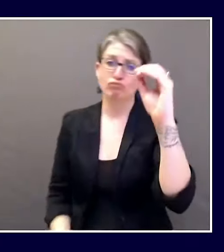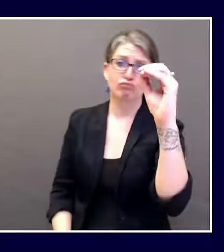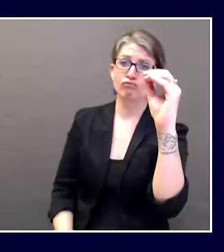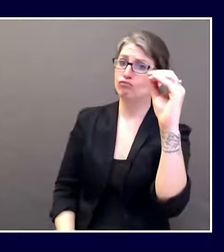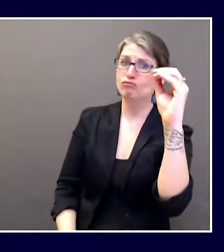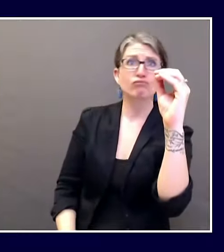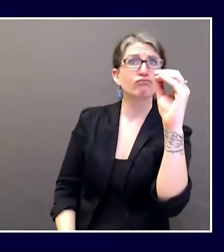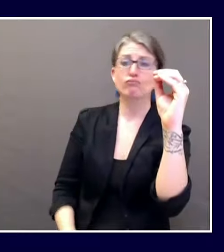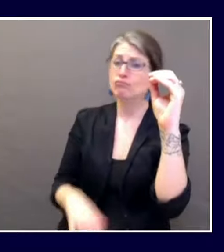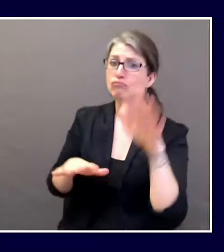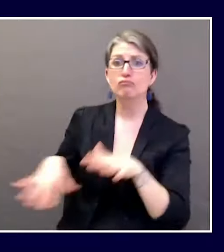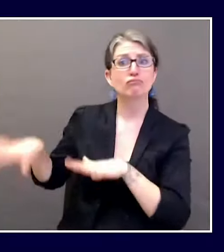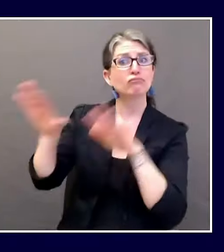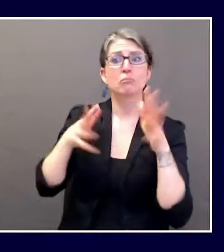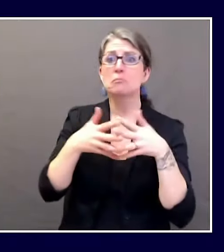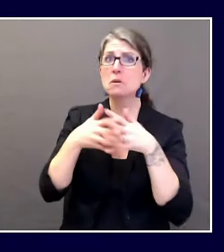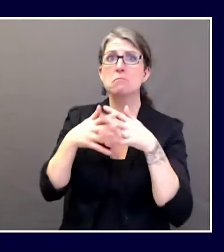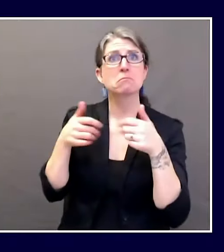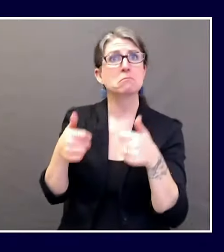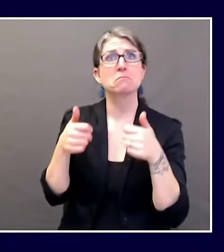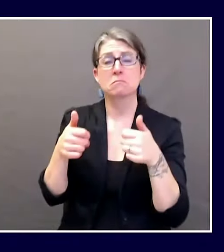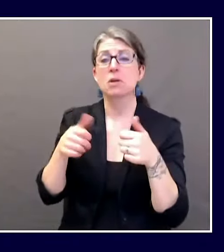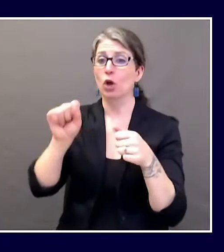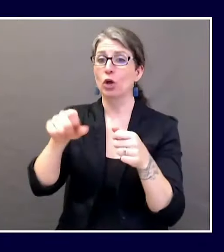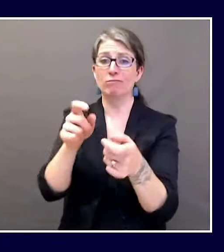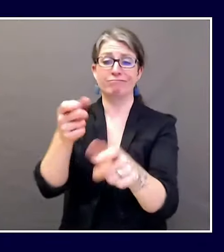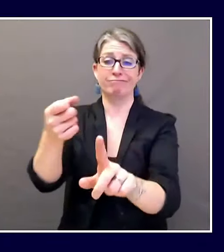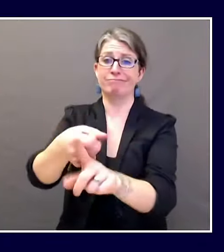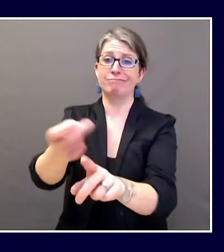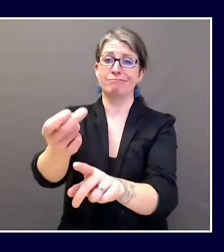we are keeping very close tabs on it.